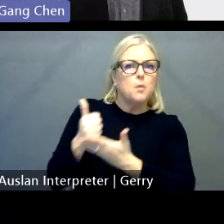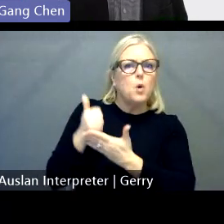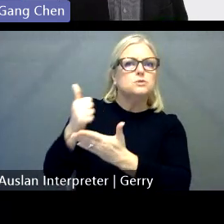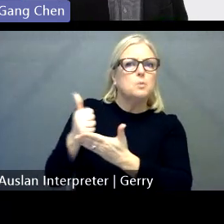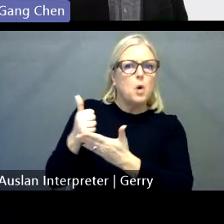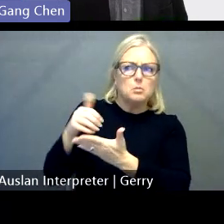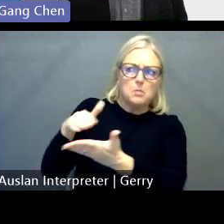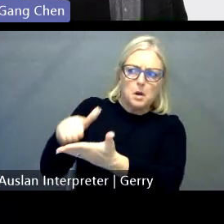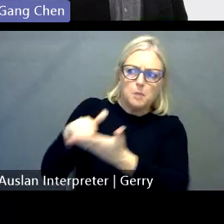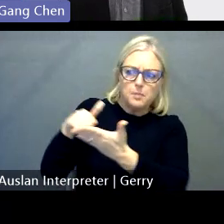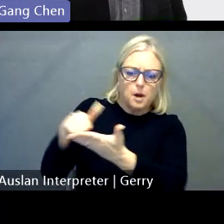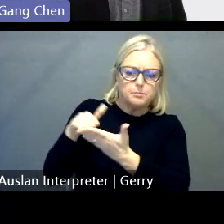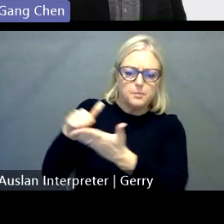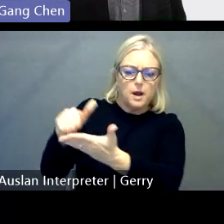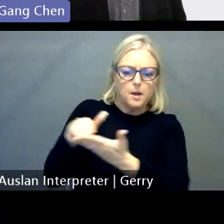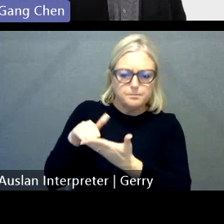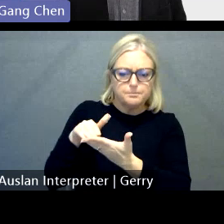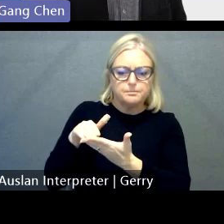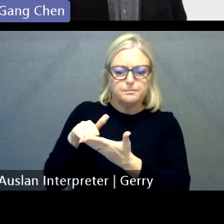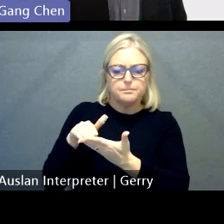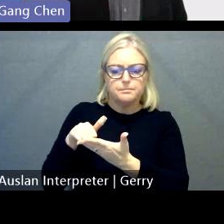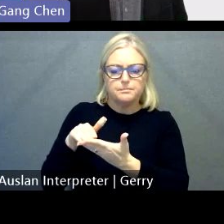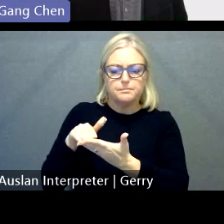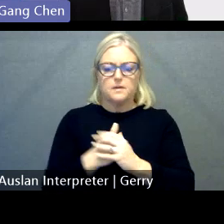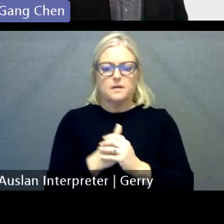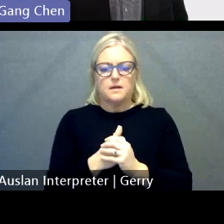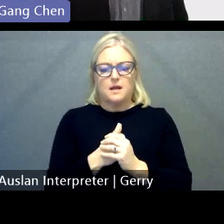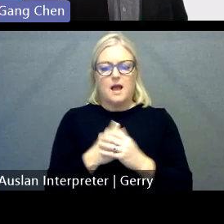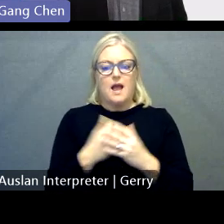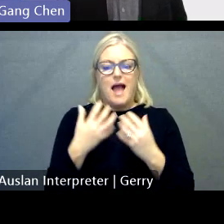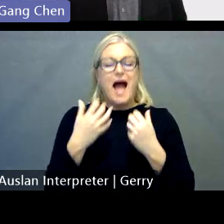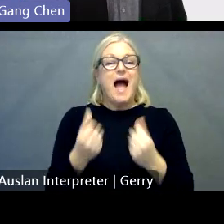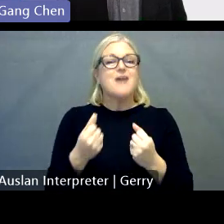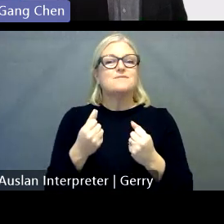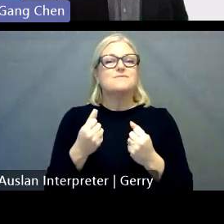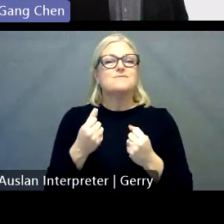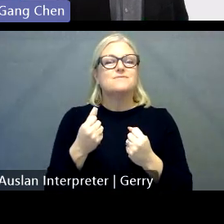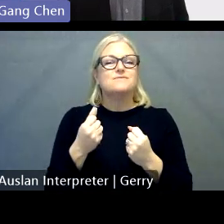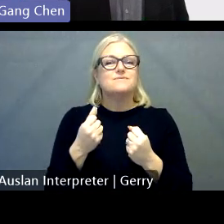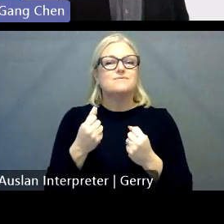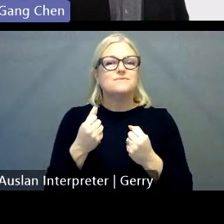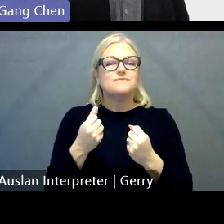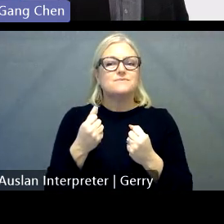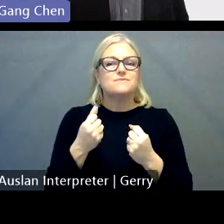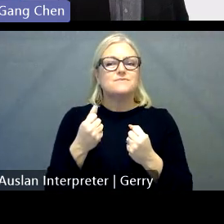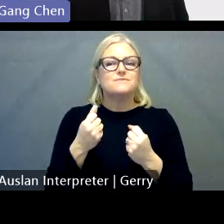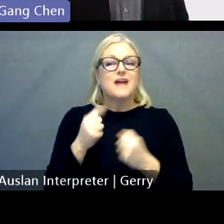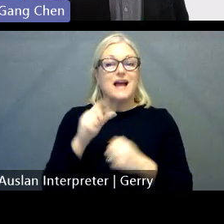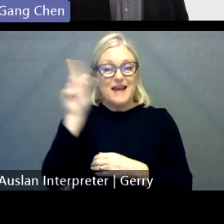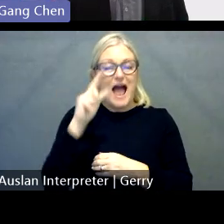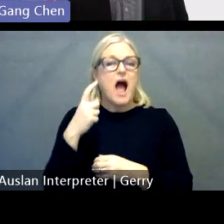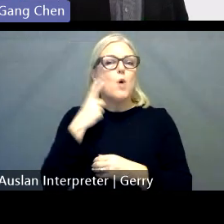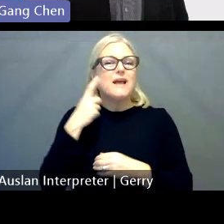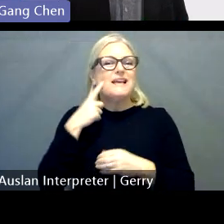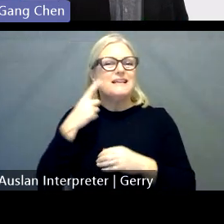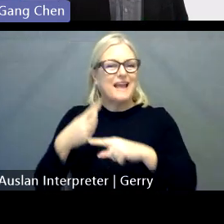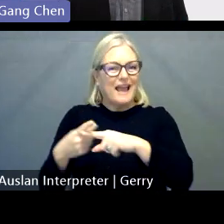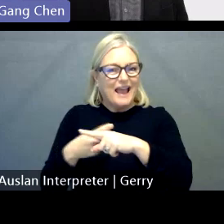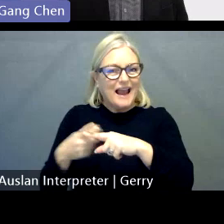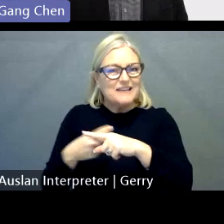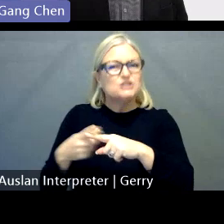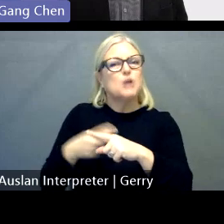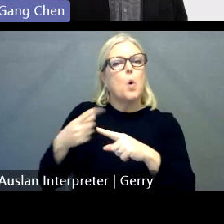Valid, based on the standard English version after a lot of other consultation. So the easy